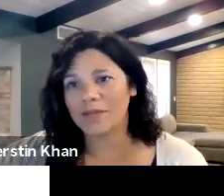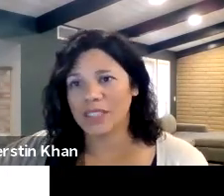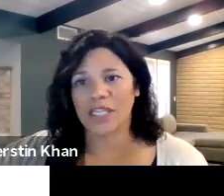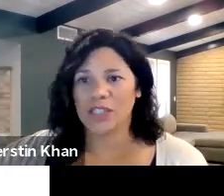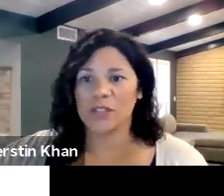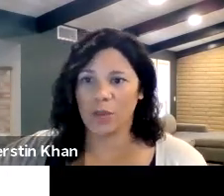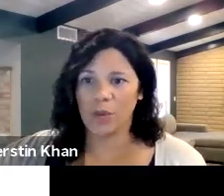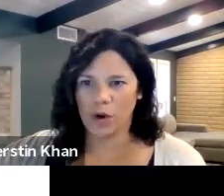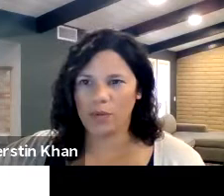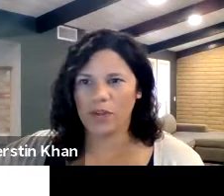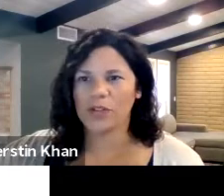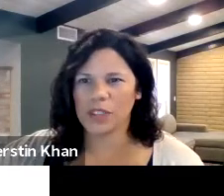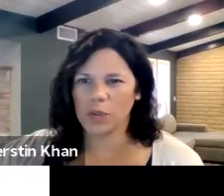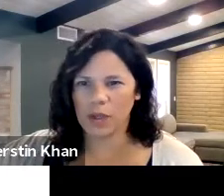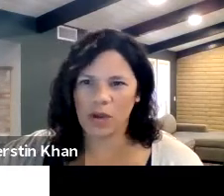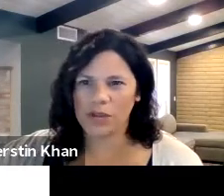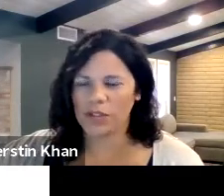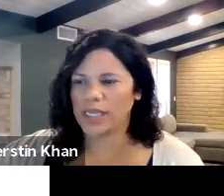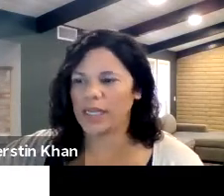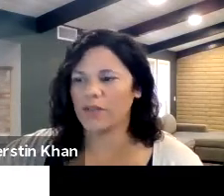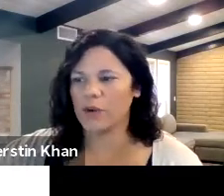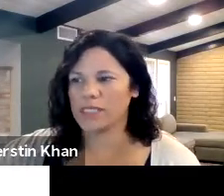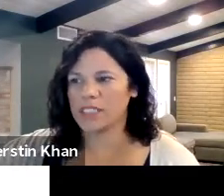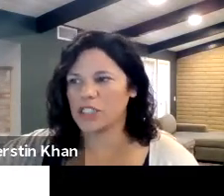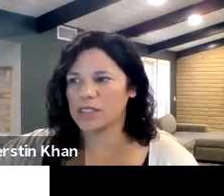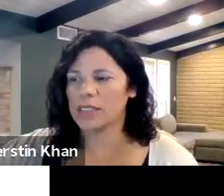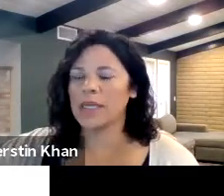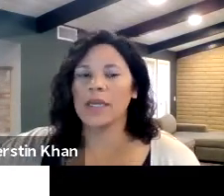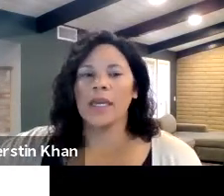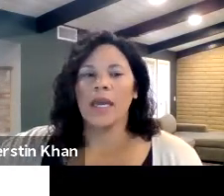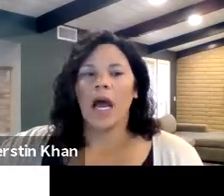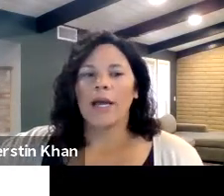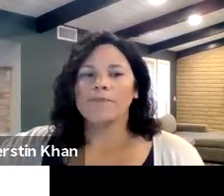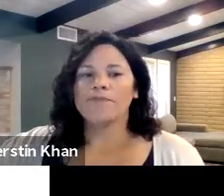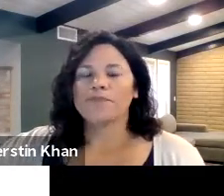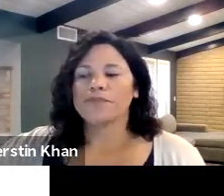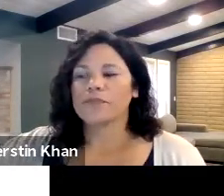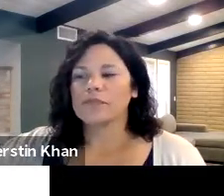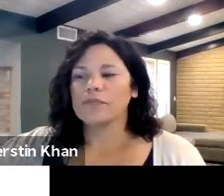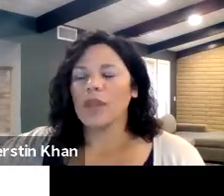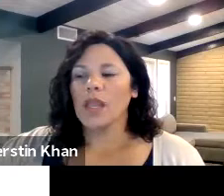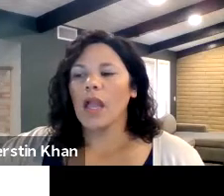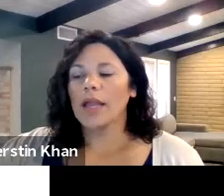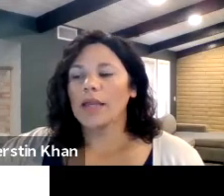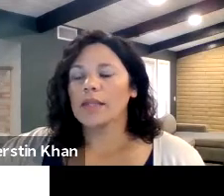comes out of discussions from program review. So that's why we call those our data-informed decisions. Dawn,